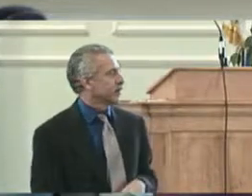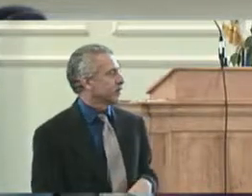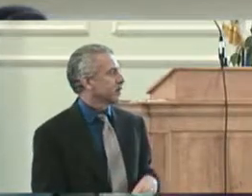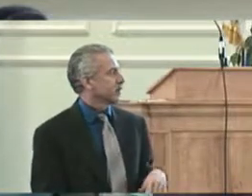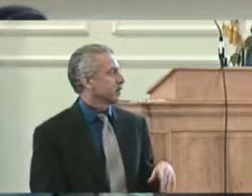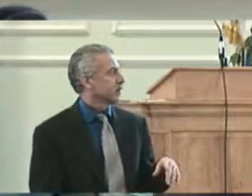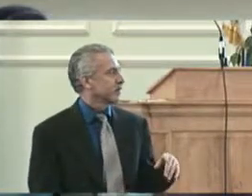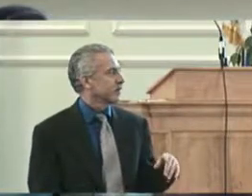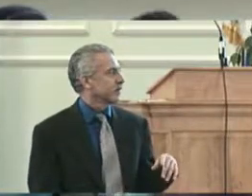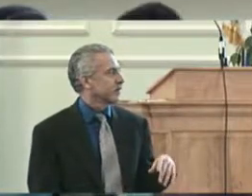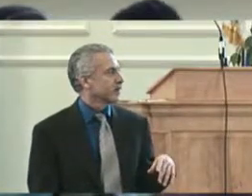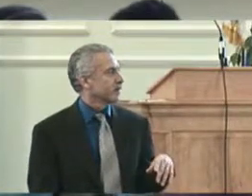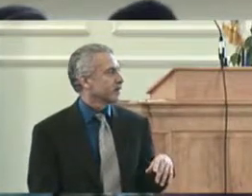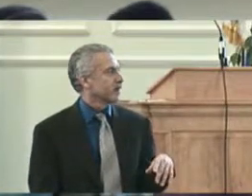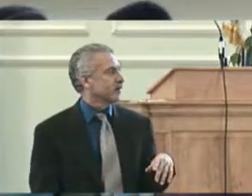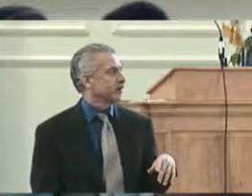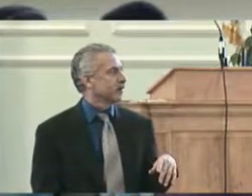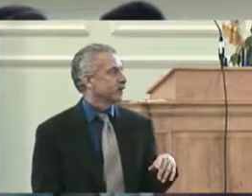that picture?